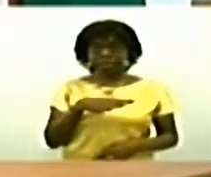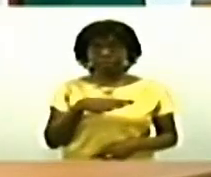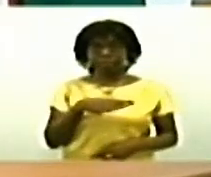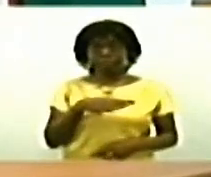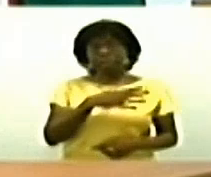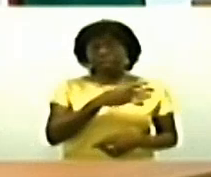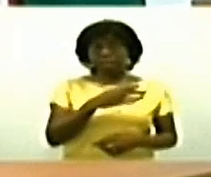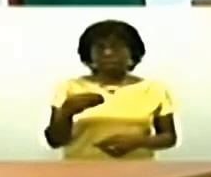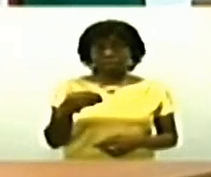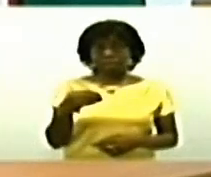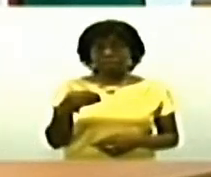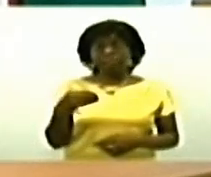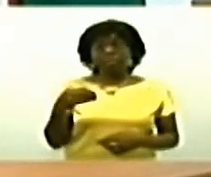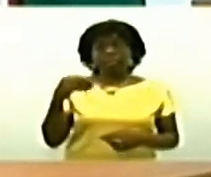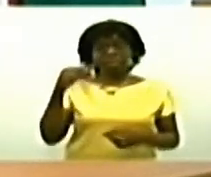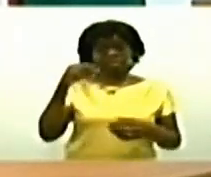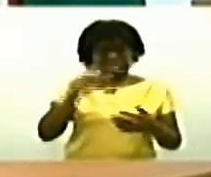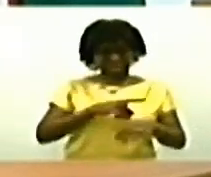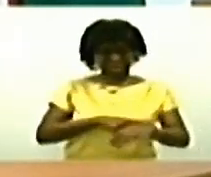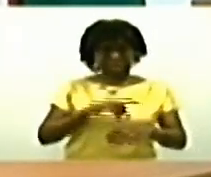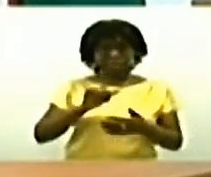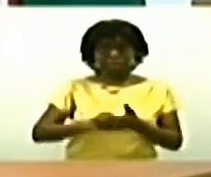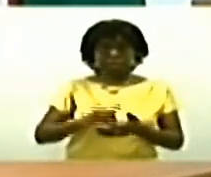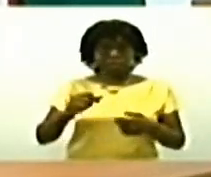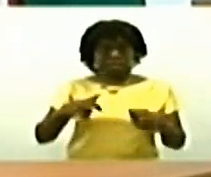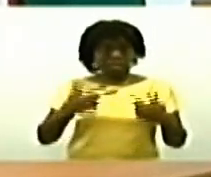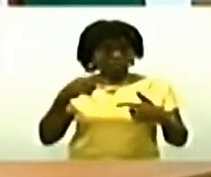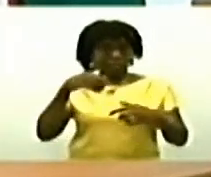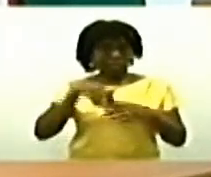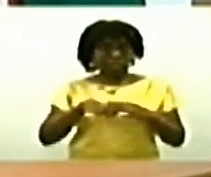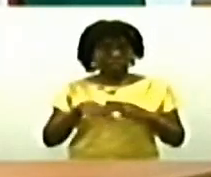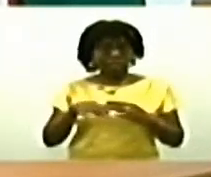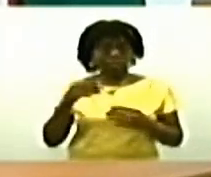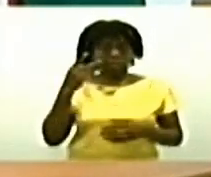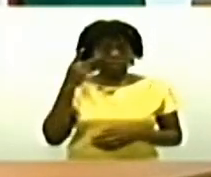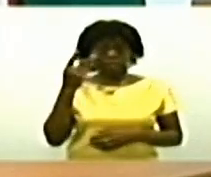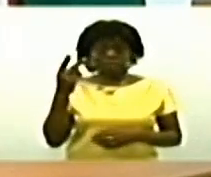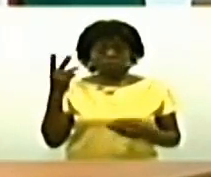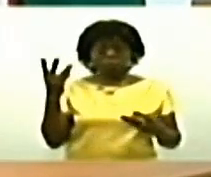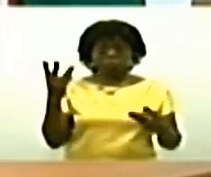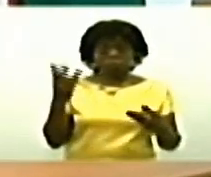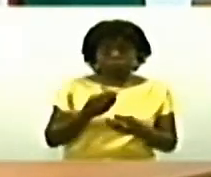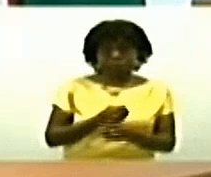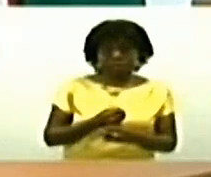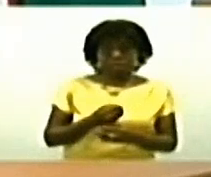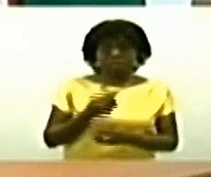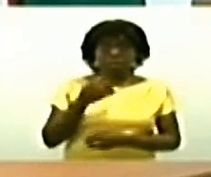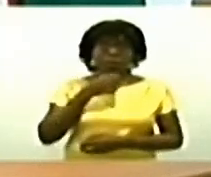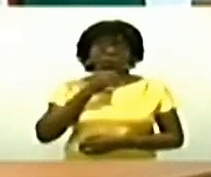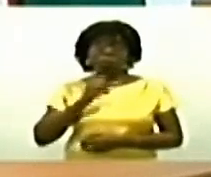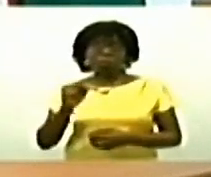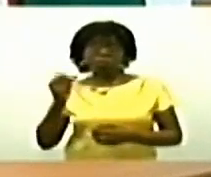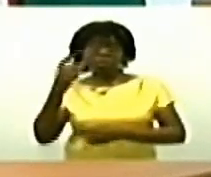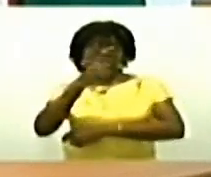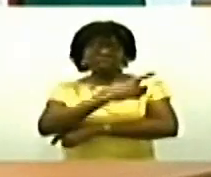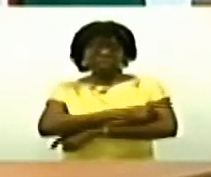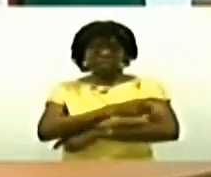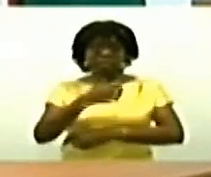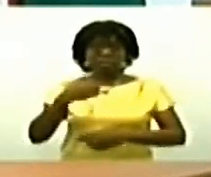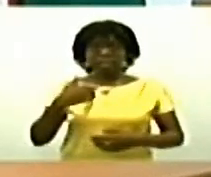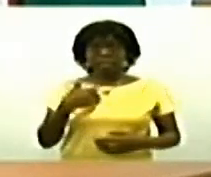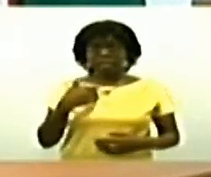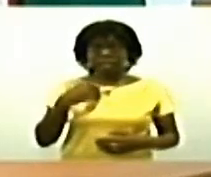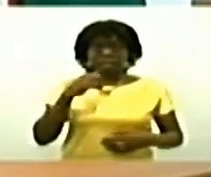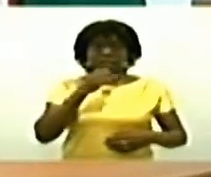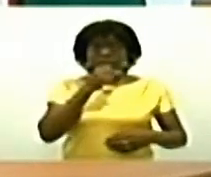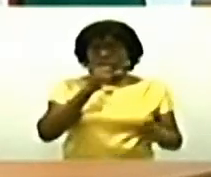And it's a period that we are living in where I see the worst. In the old days when I was growing up, when we had calypso tents, there